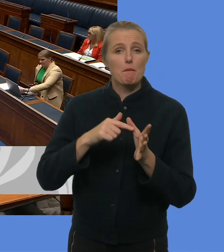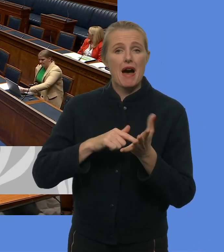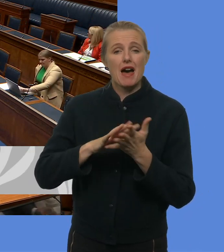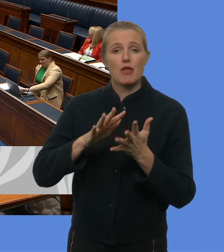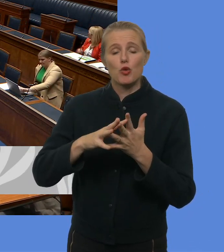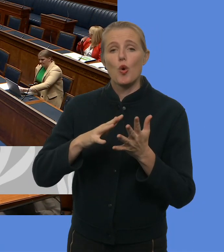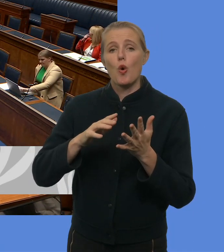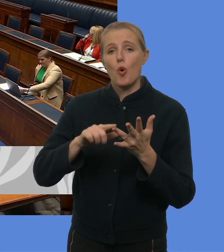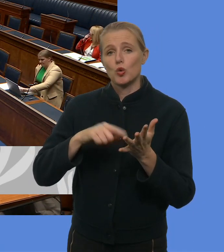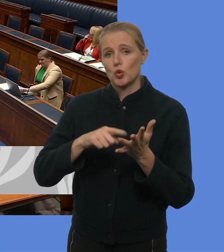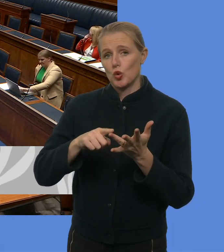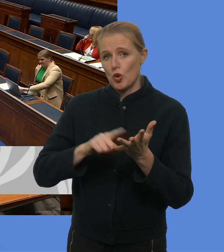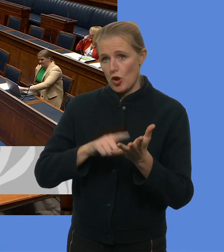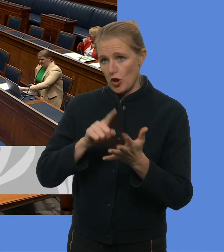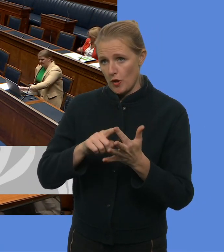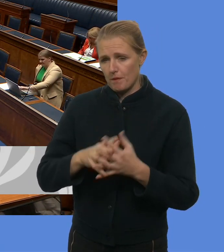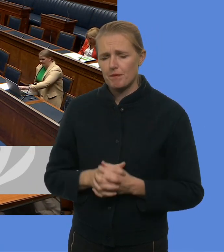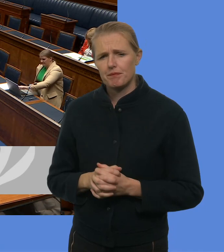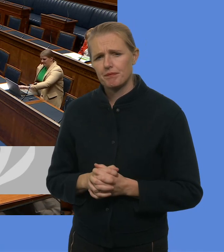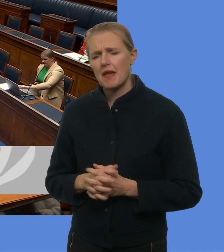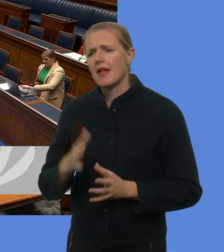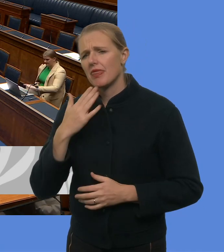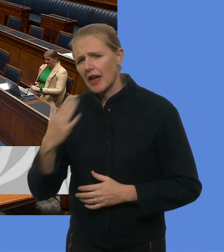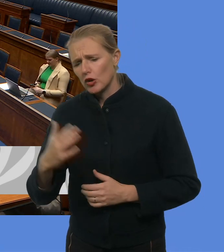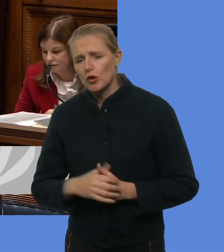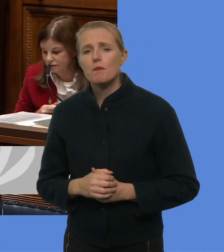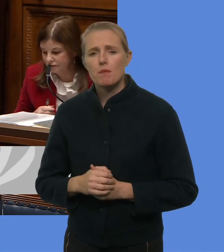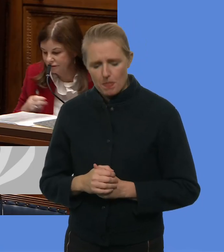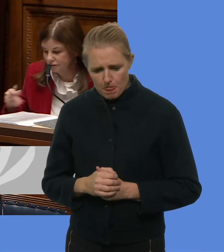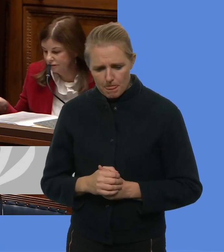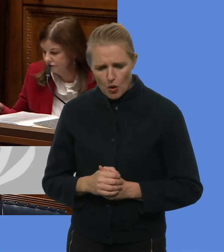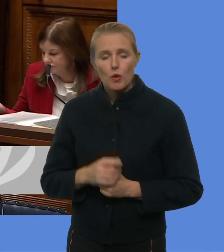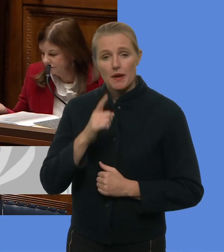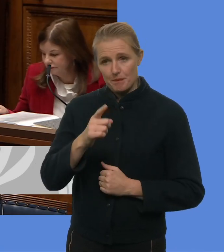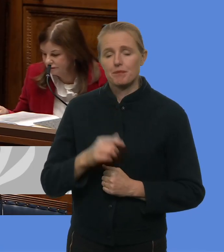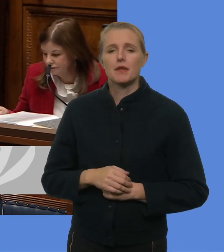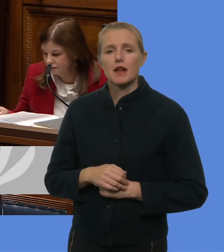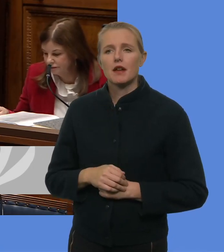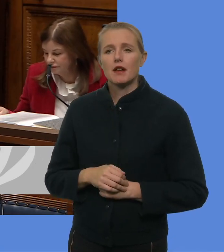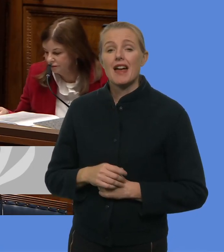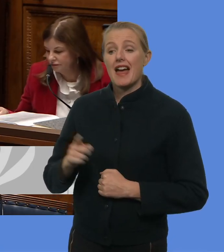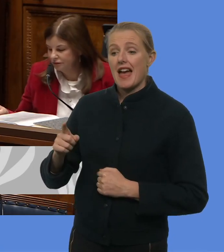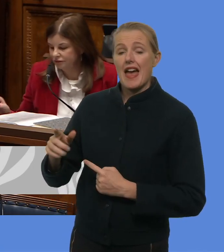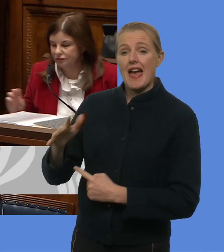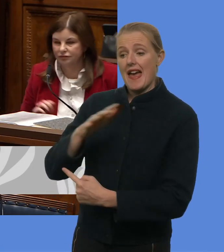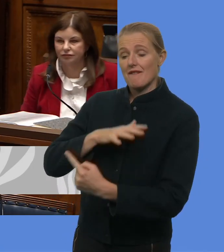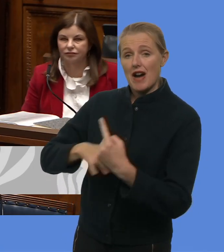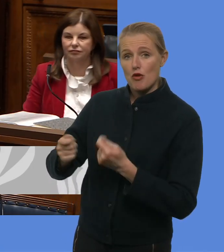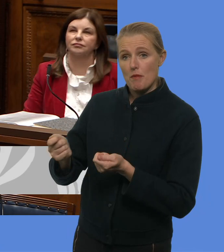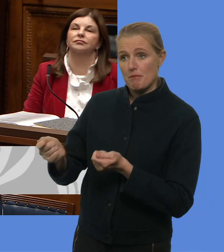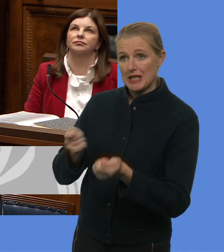Thank you, Mr. Speaker. Deputy First Minister, if the independent review that the Environment Minister has appointed comes